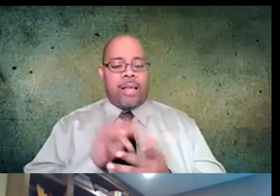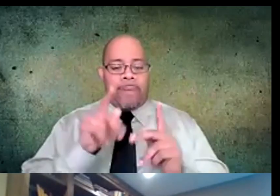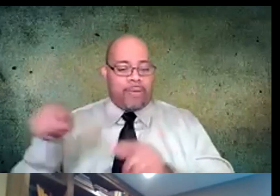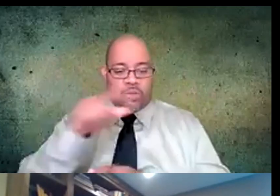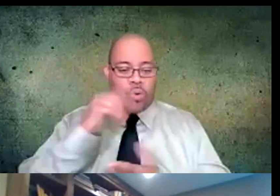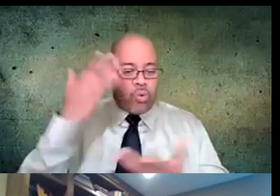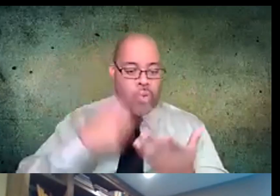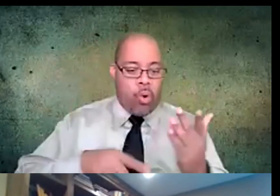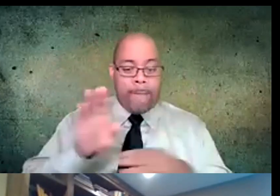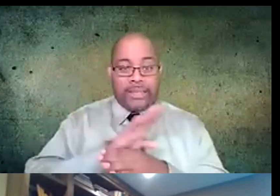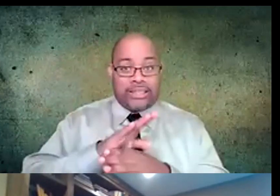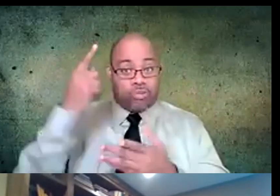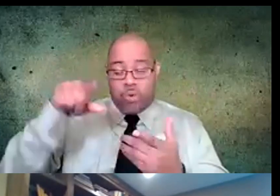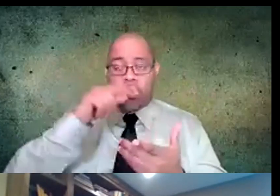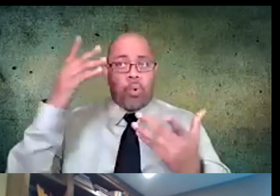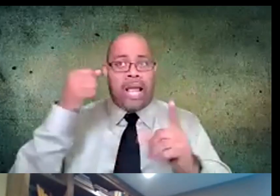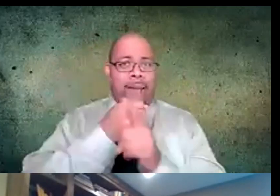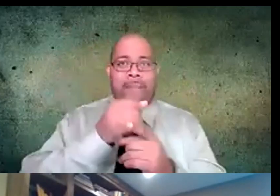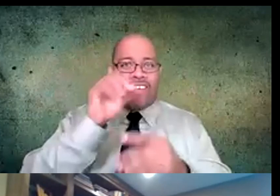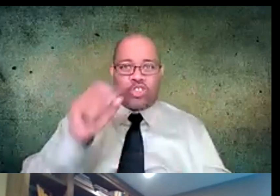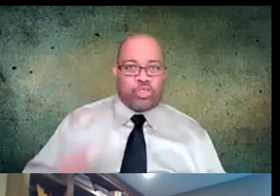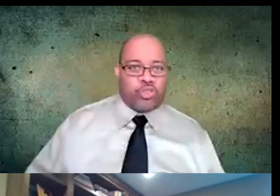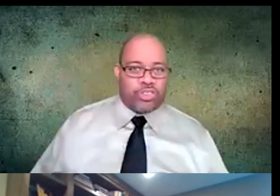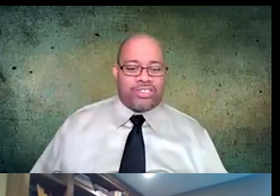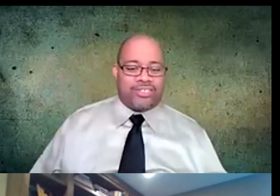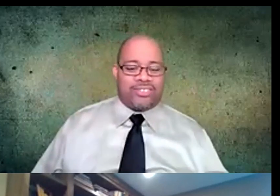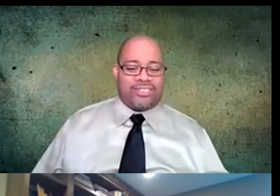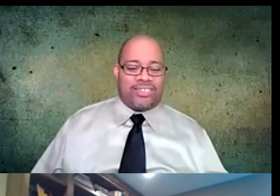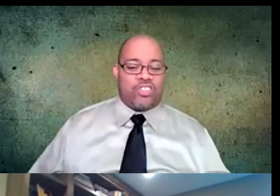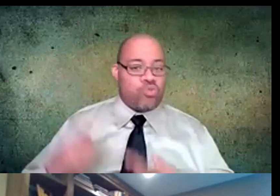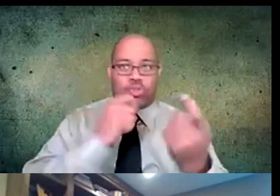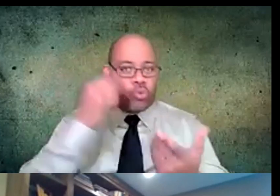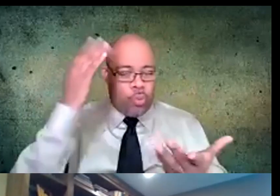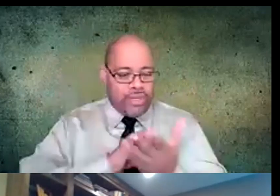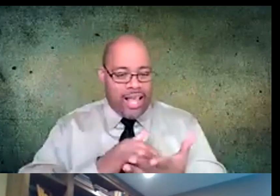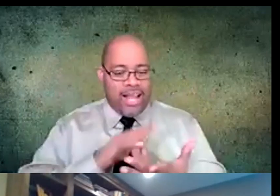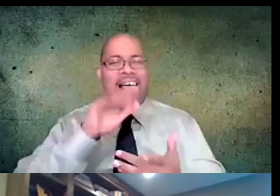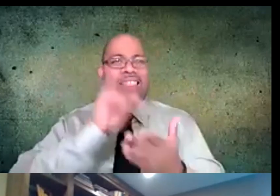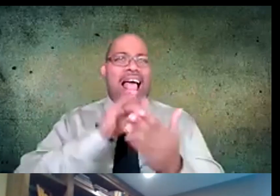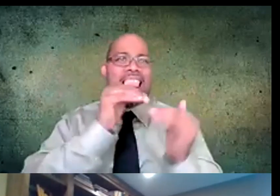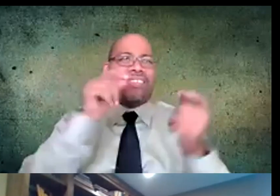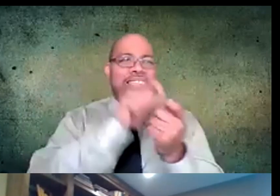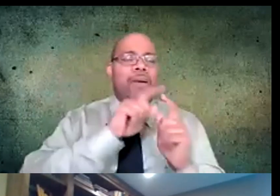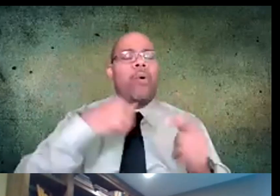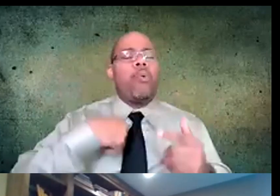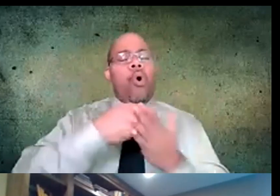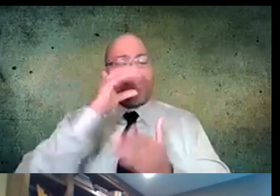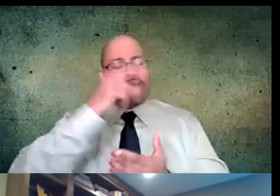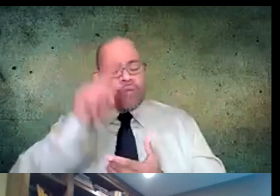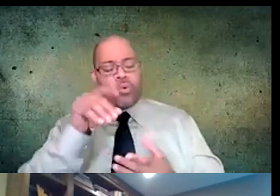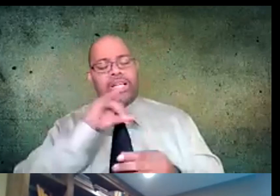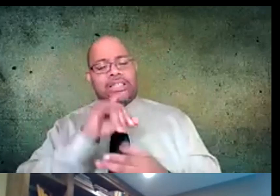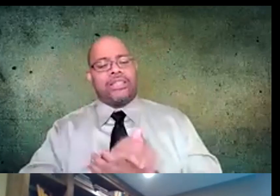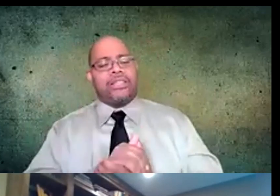know the journals, but they don't know what the impact factors are. So not necessarily to that level of detail, but I think what we're all looking for is